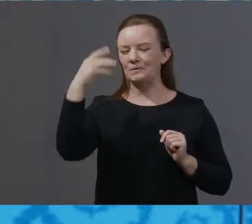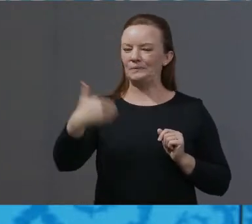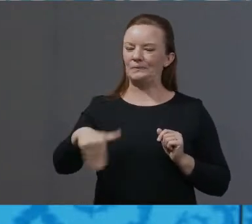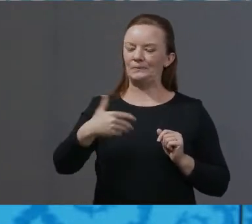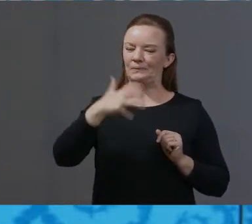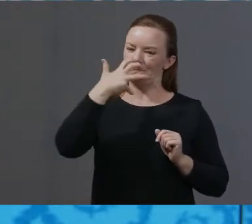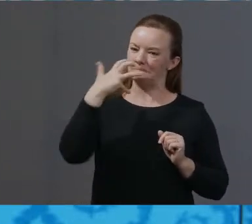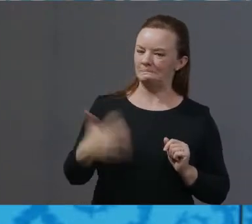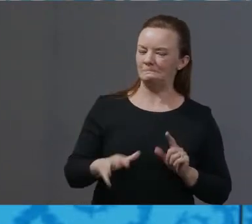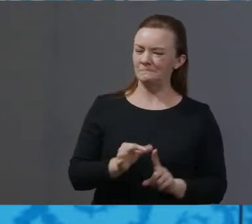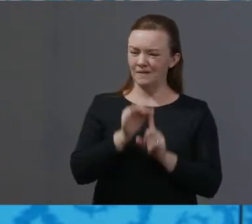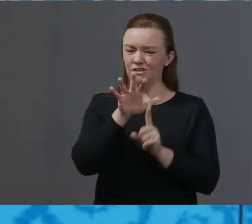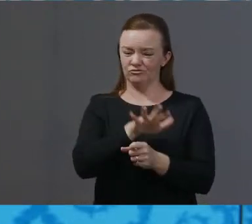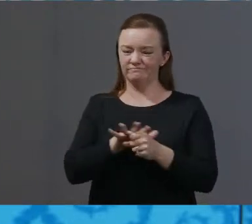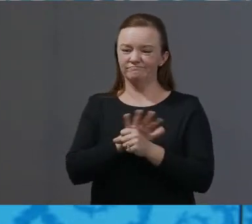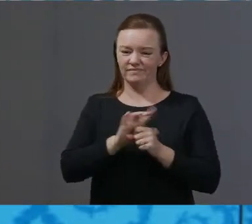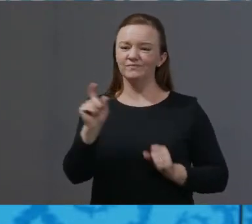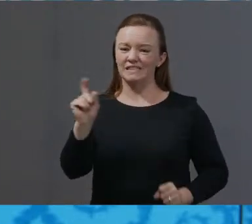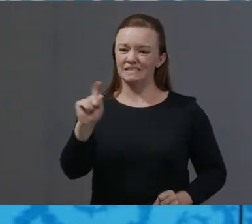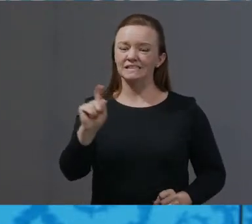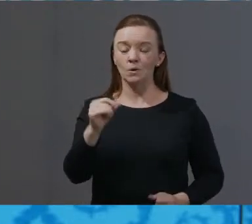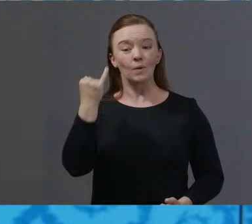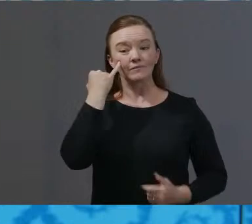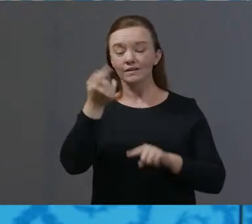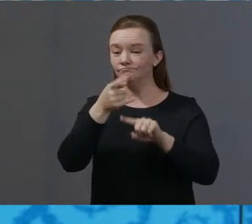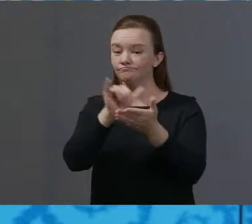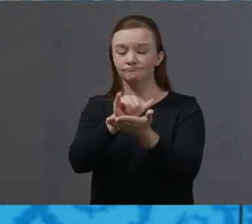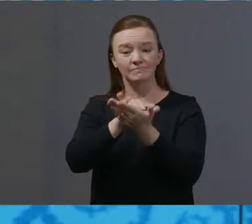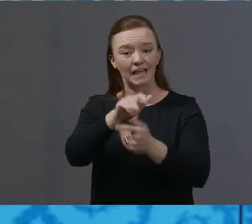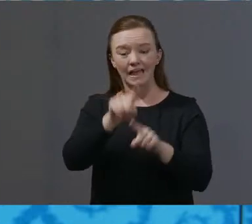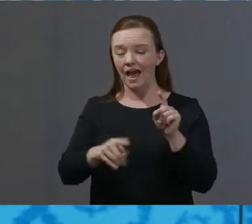valley. If that's not possible,